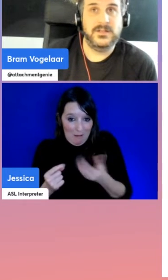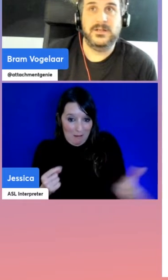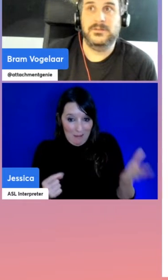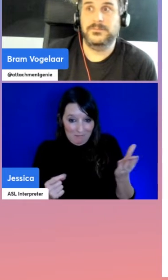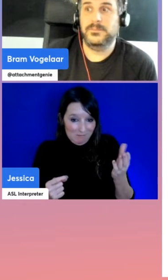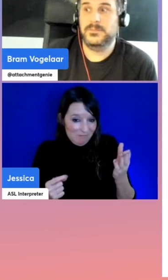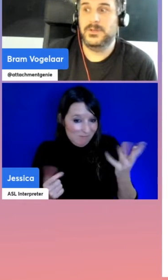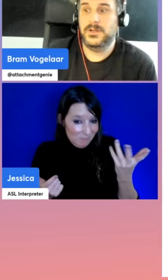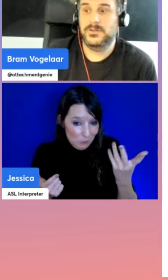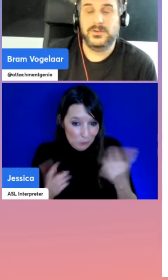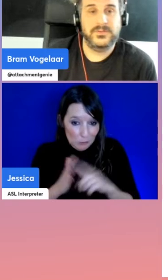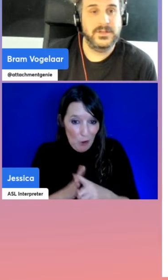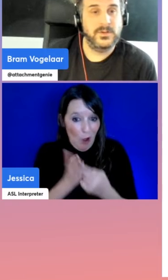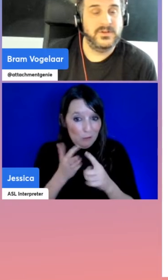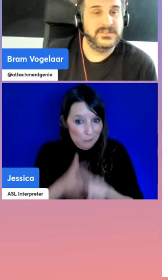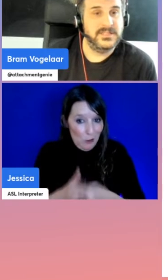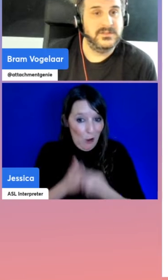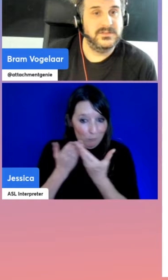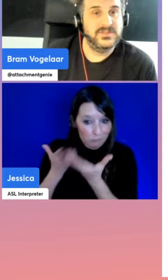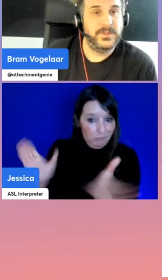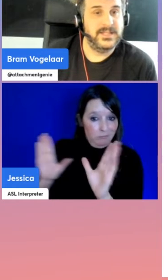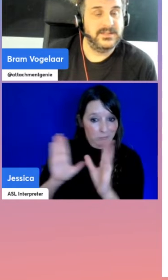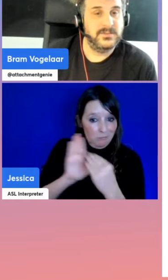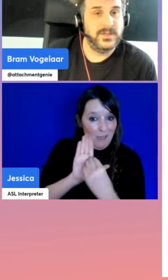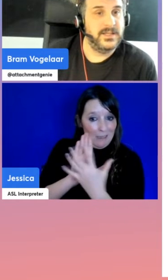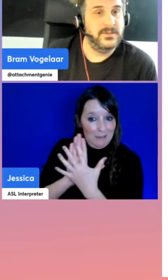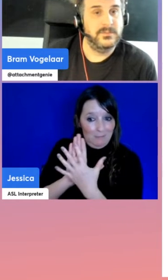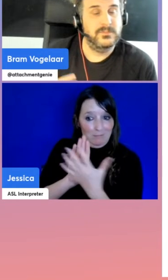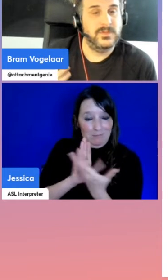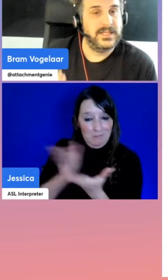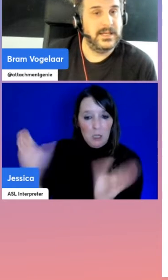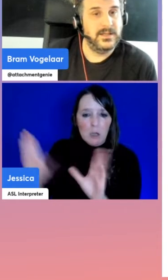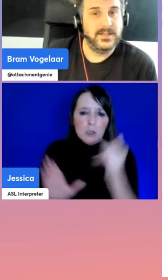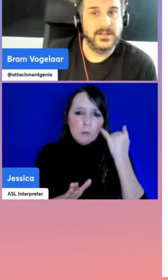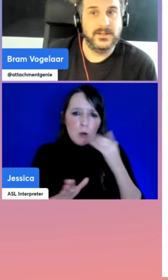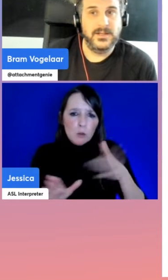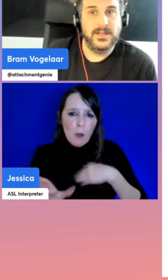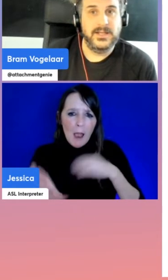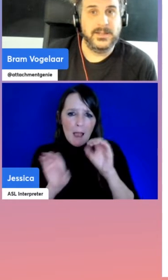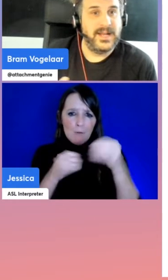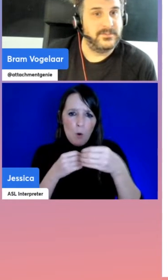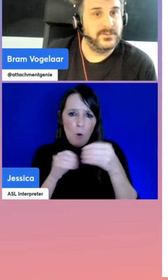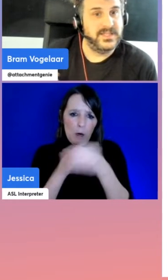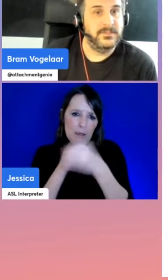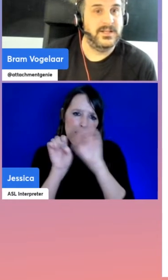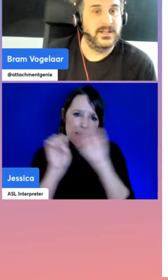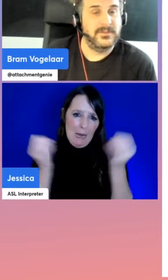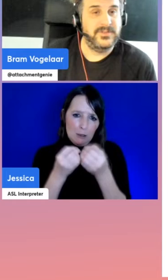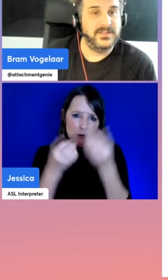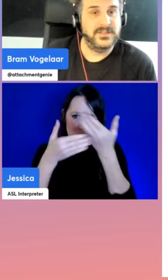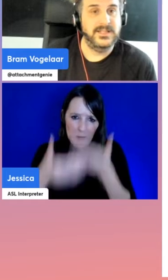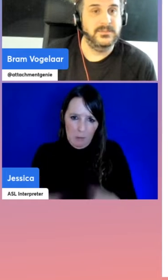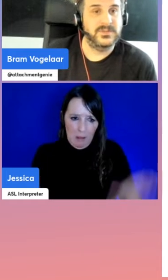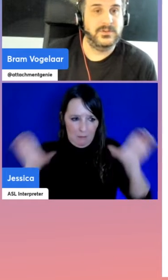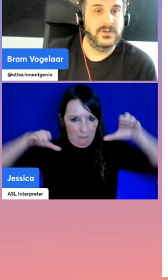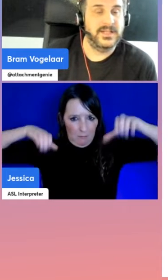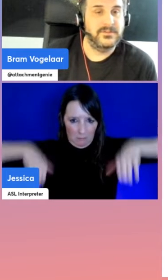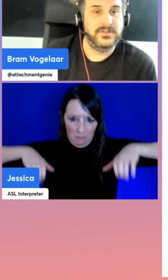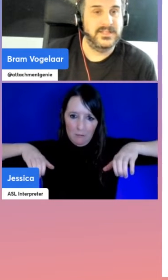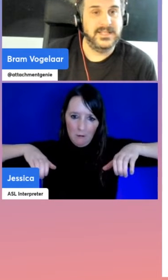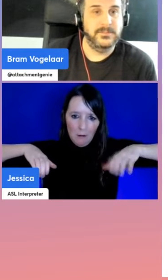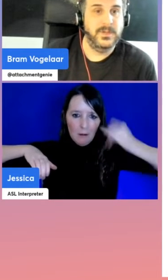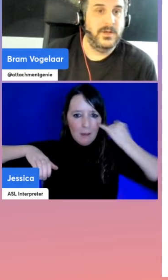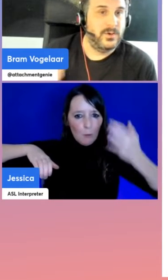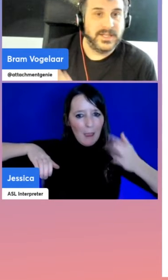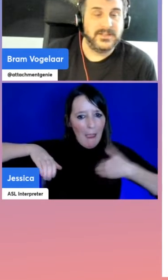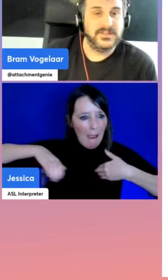have sort of an organizational split in a platform team and feature teams, or an